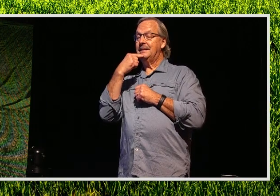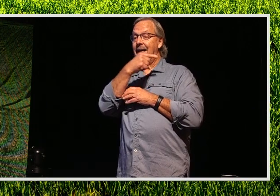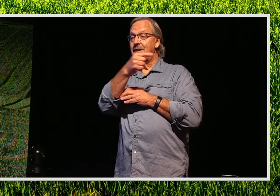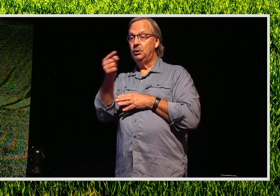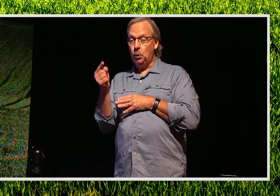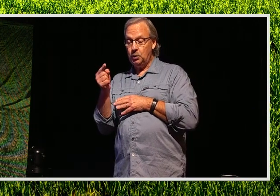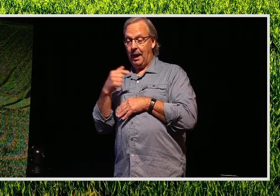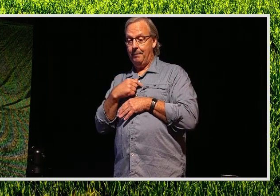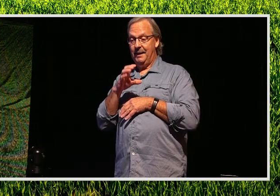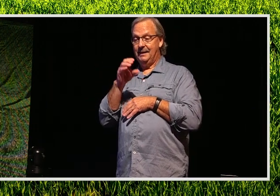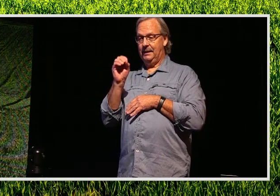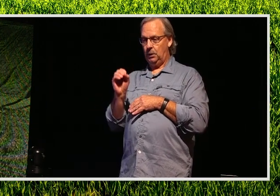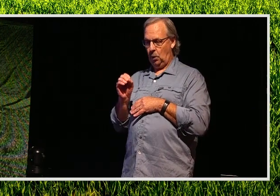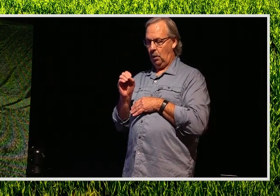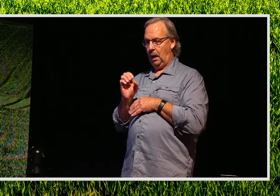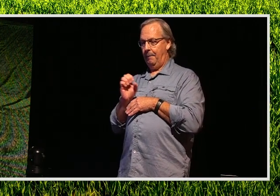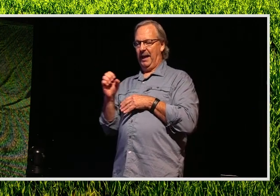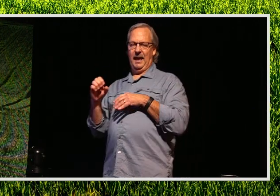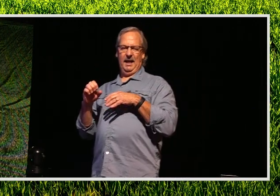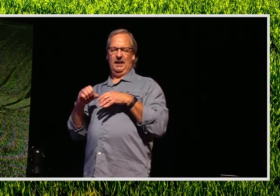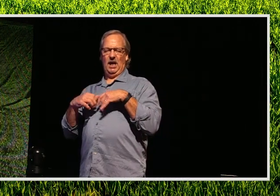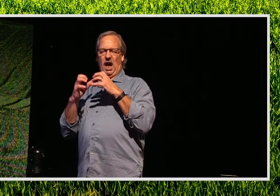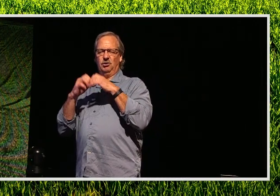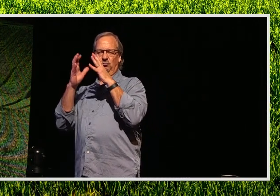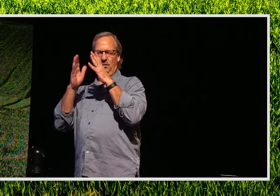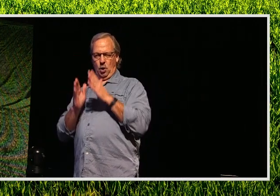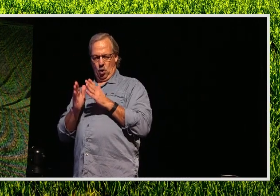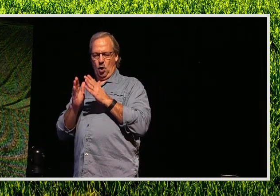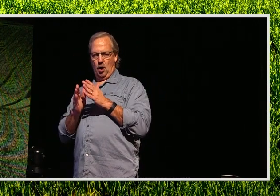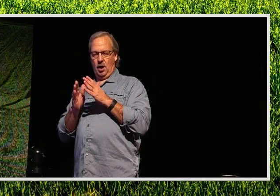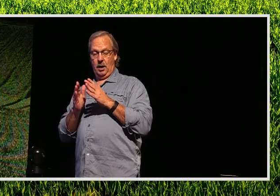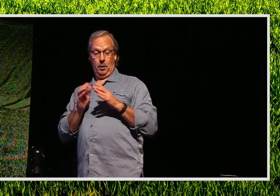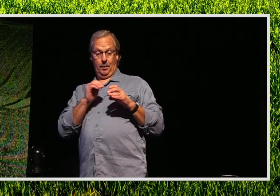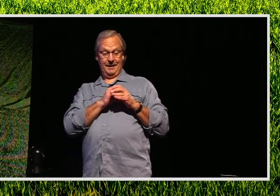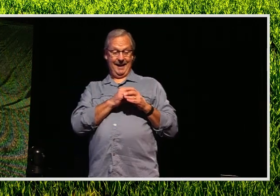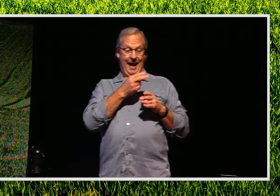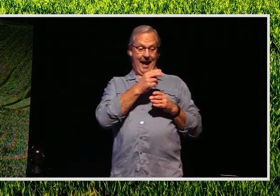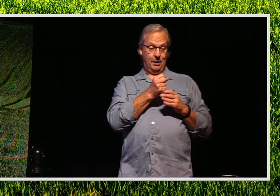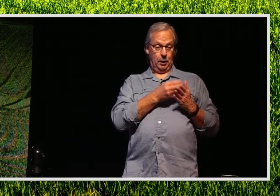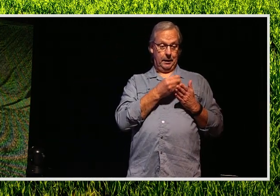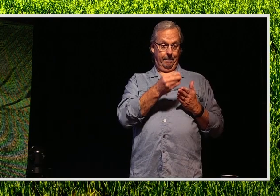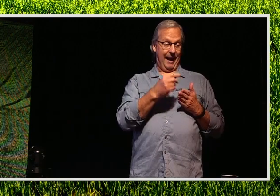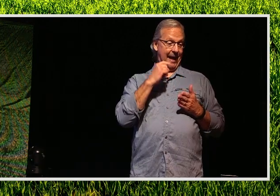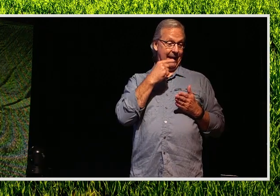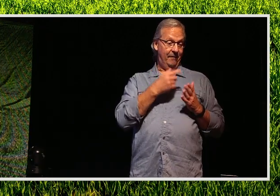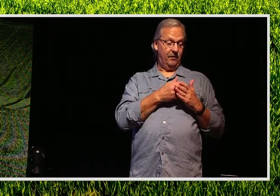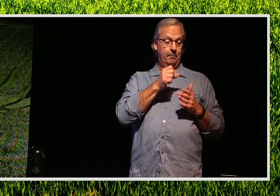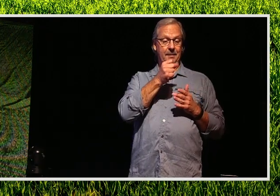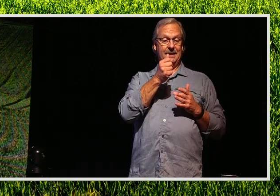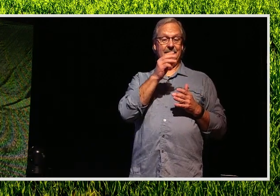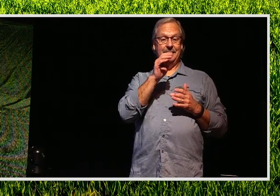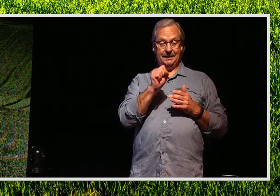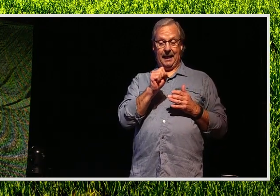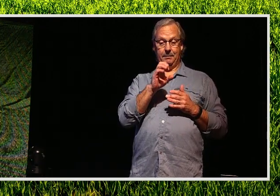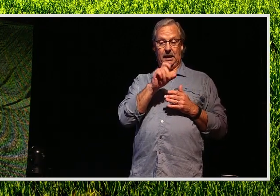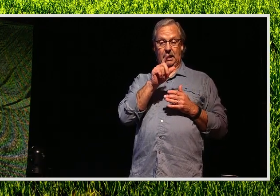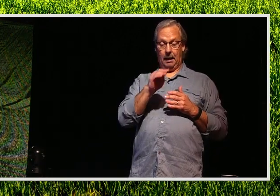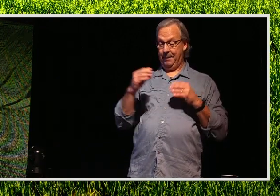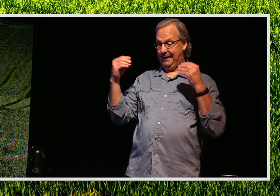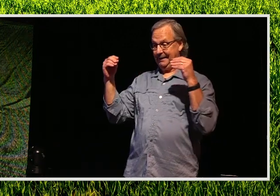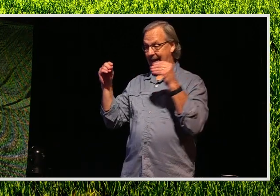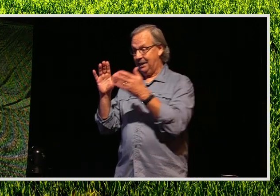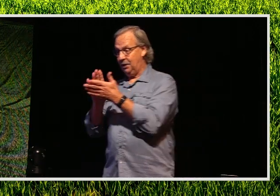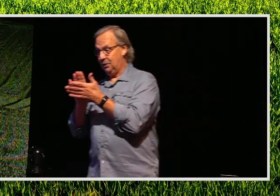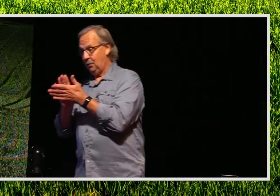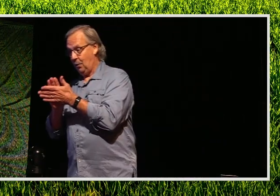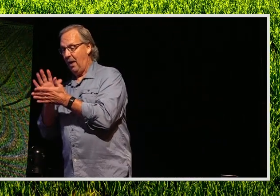am the CEO. I am an entrepreneur at heart. I actually, when I was in high school, used to buy candy from Sam's Club and sell it at school. And so that's where I